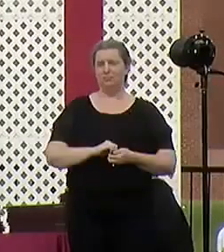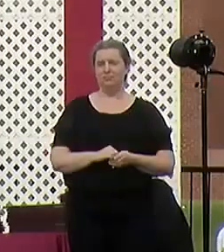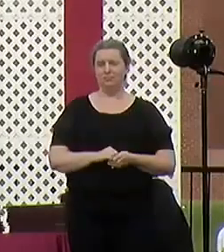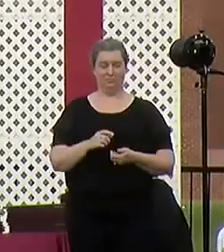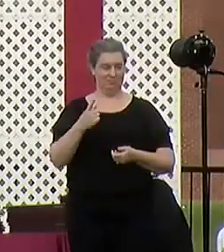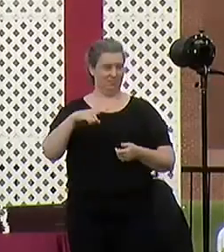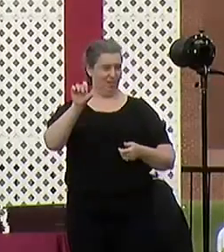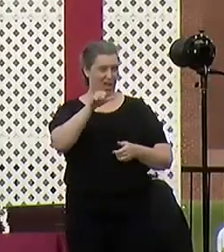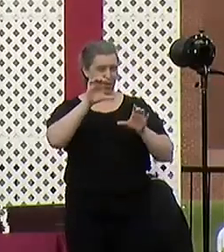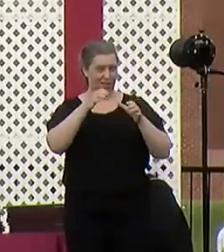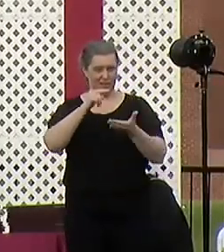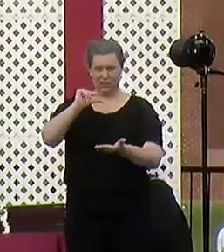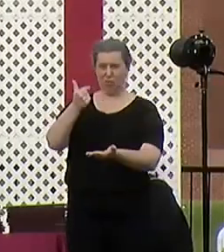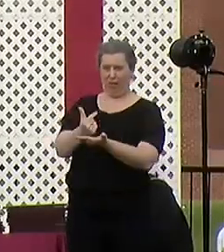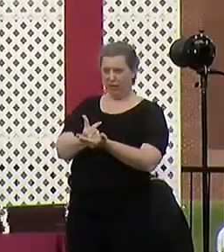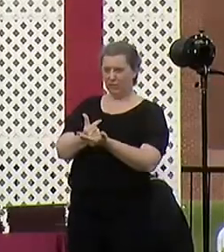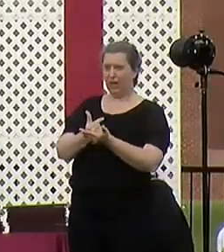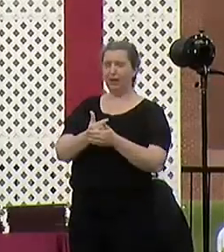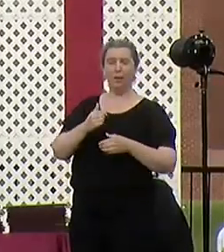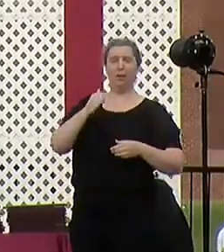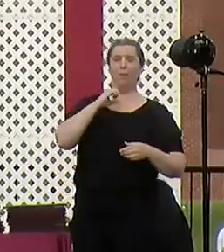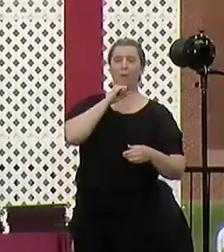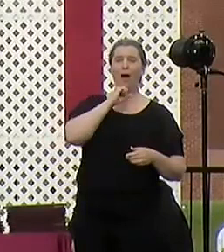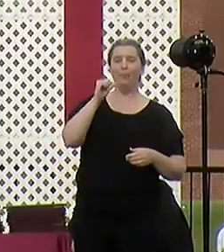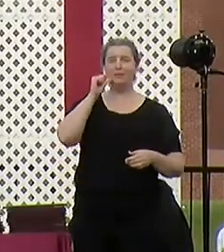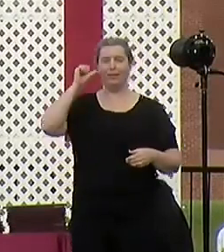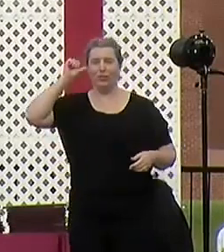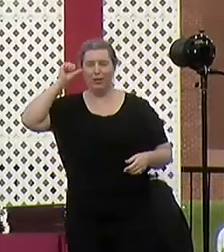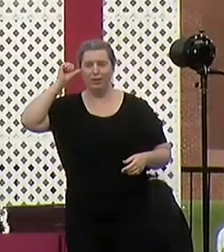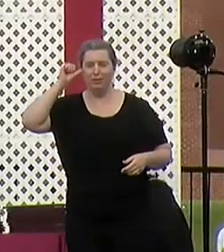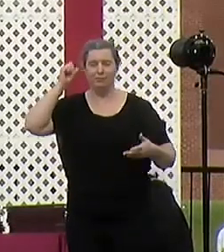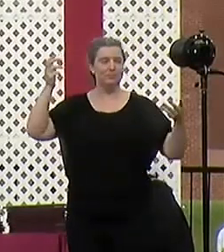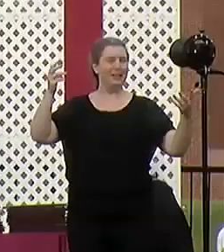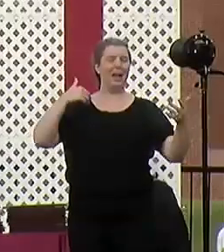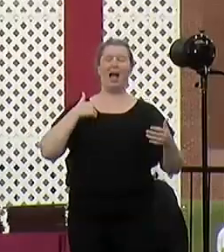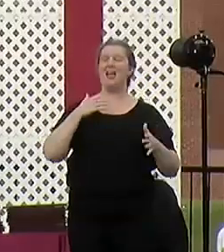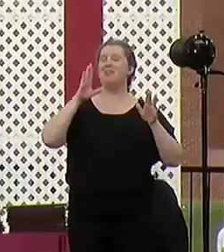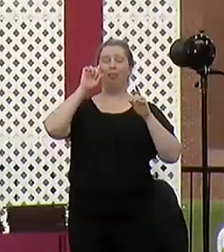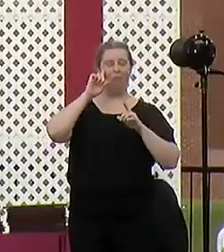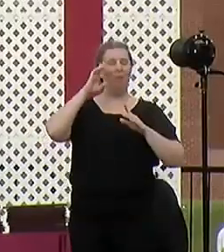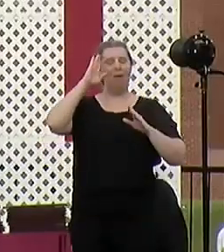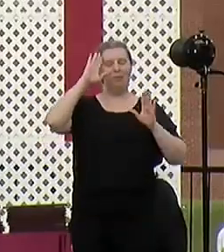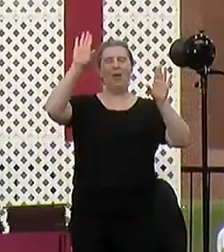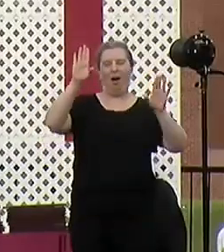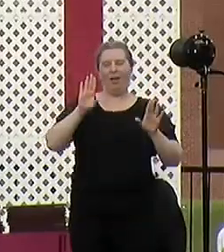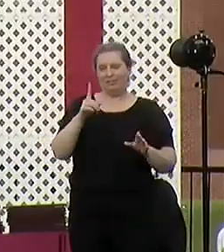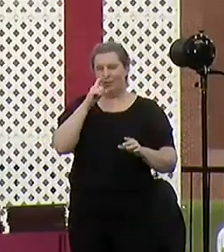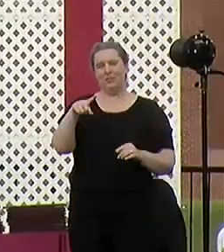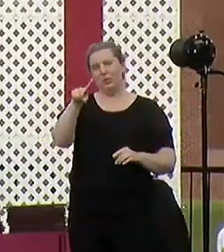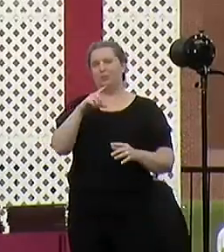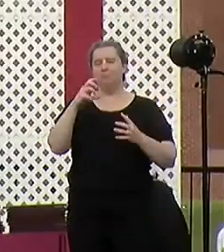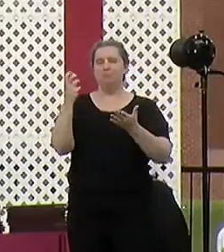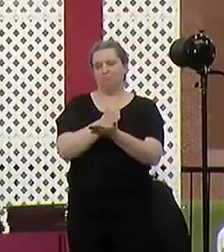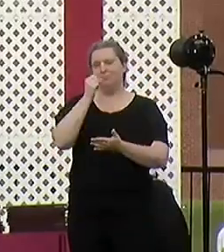other class graduated the night after prom. I'm so glad it was as awesome as you because that's what you